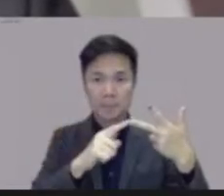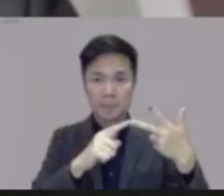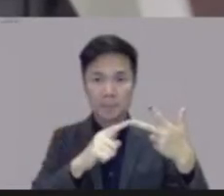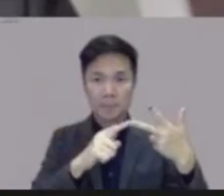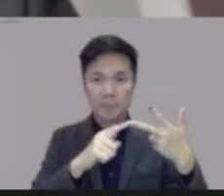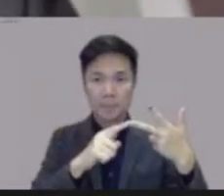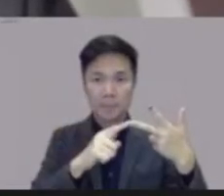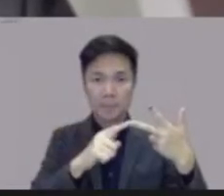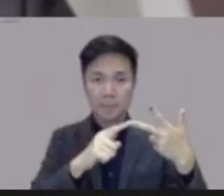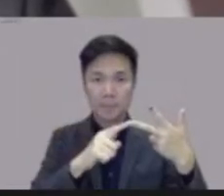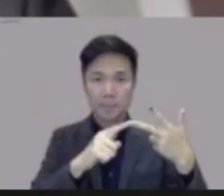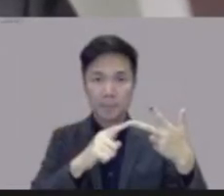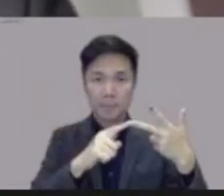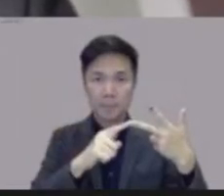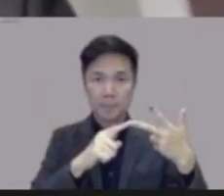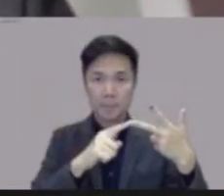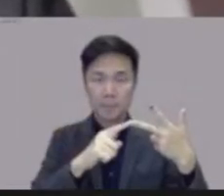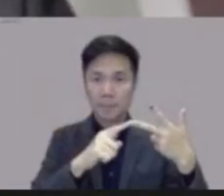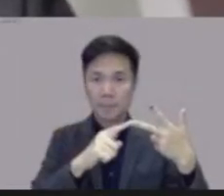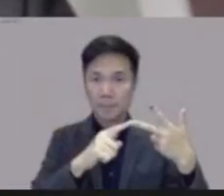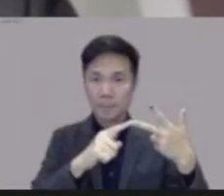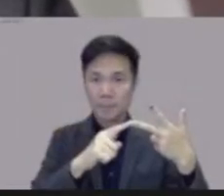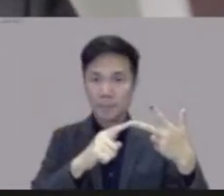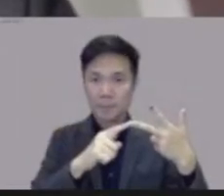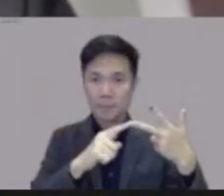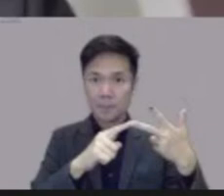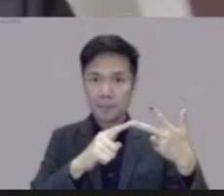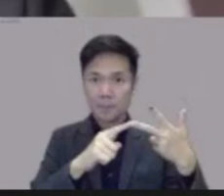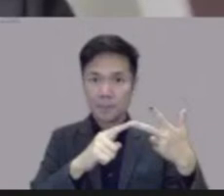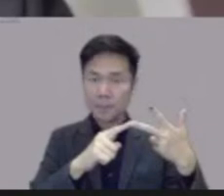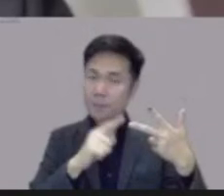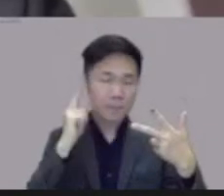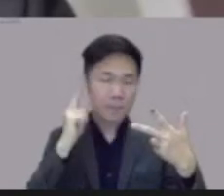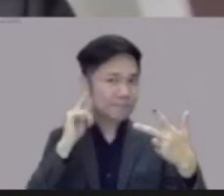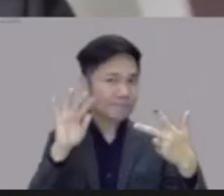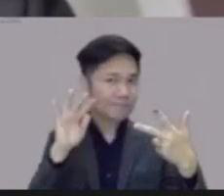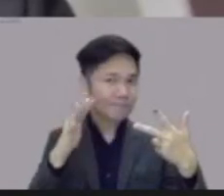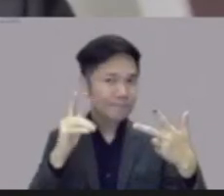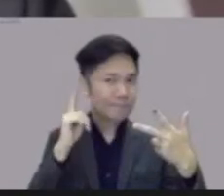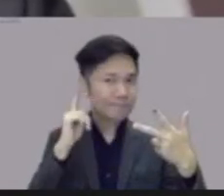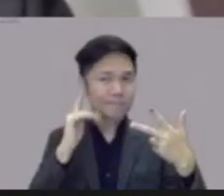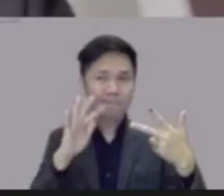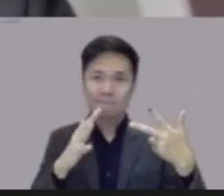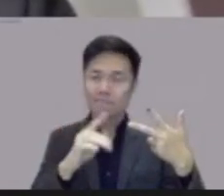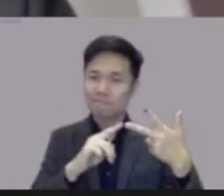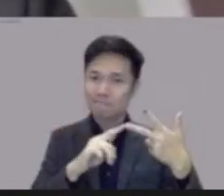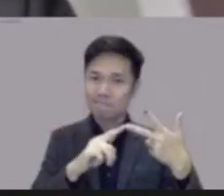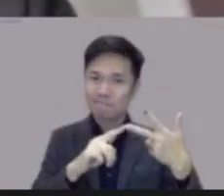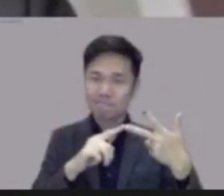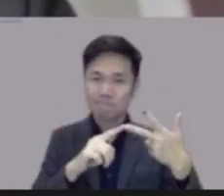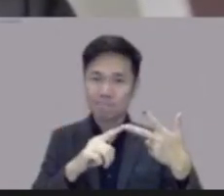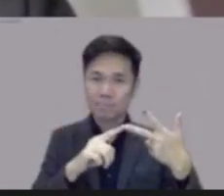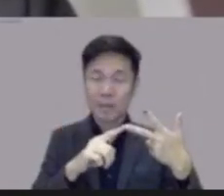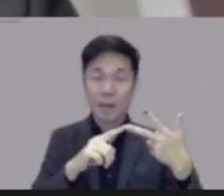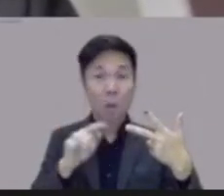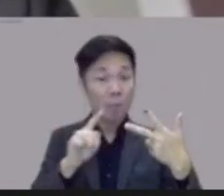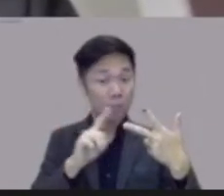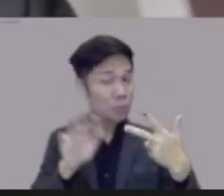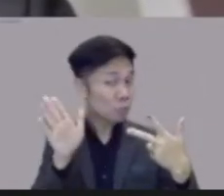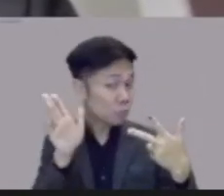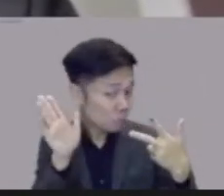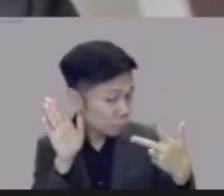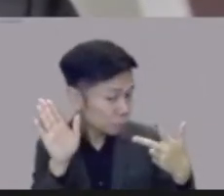and fourth I implore you to include diverse voices across all decision making and policy making processes